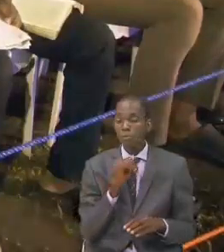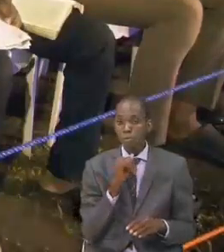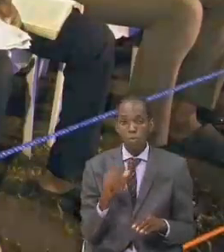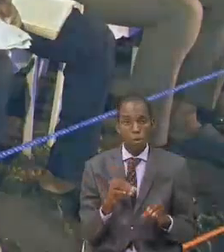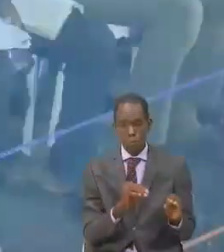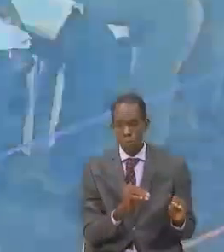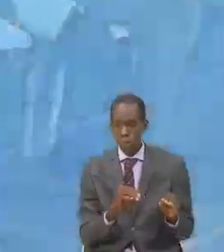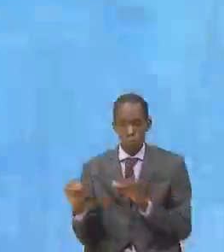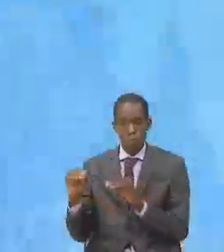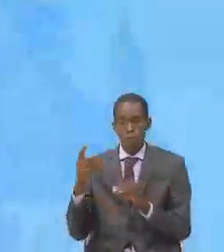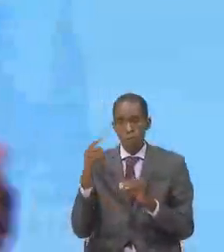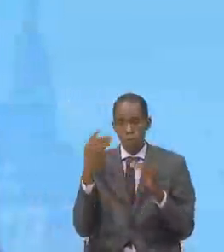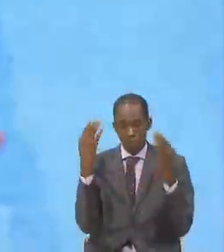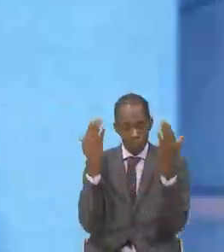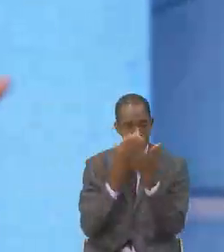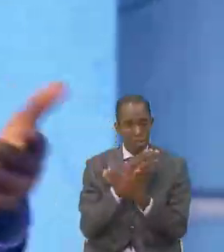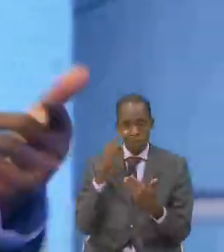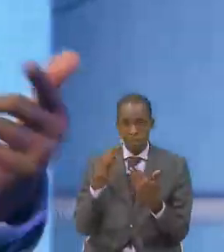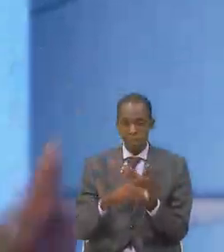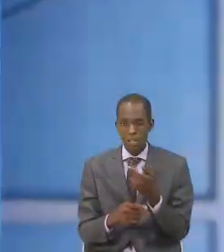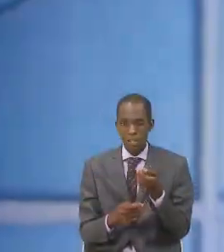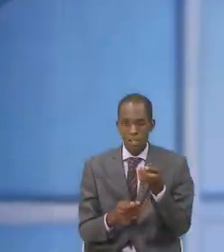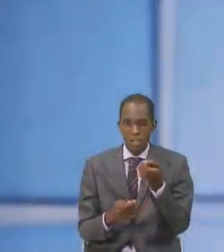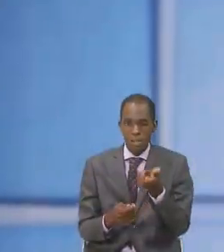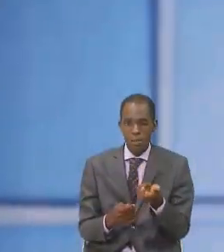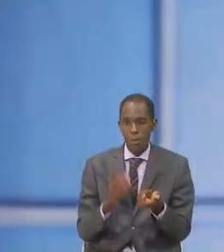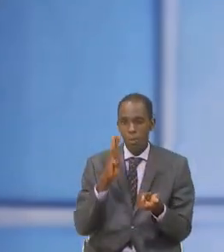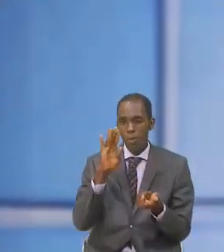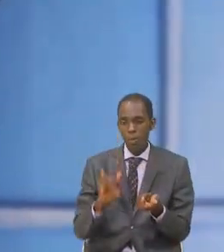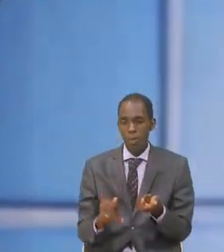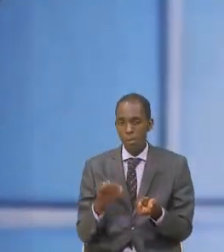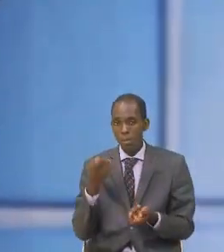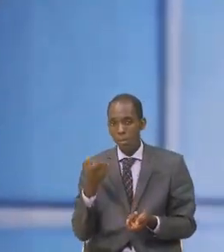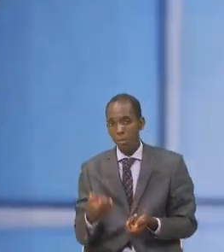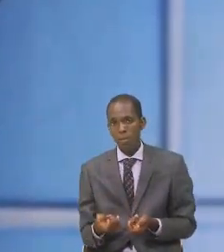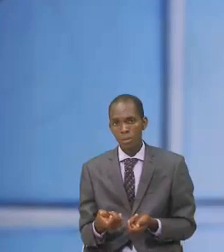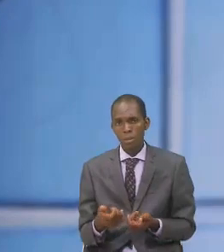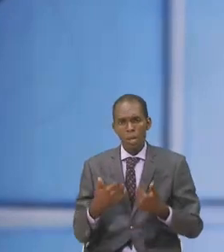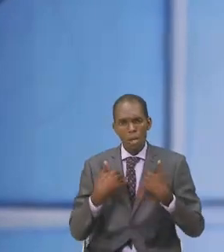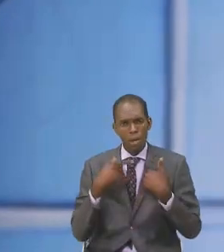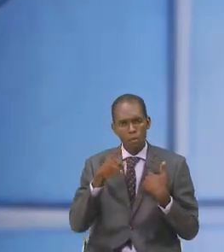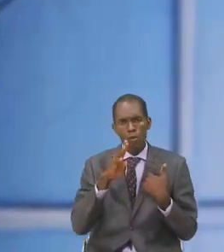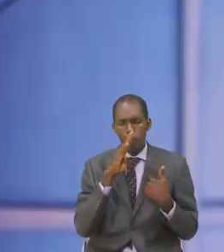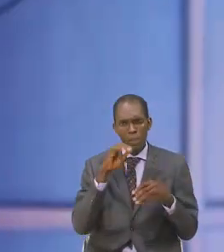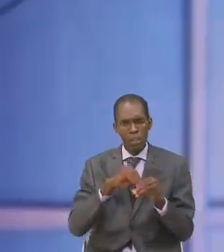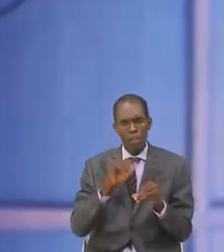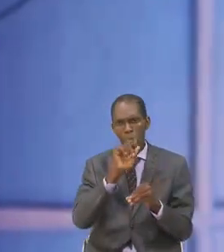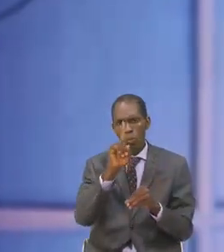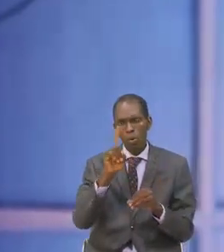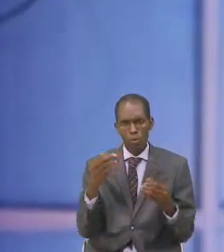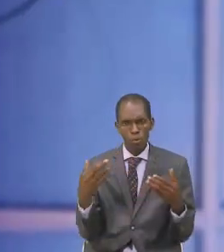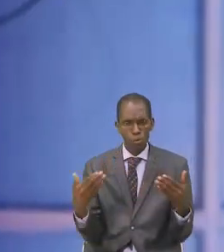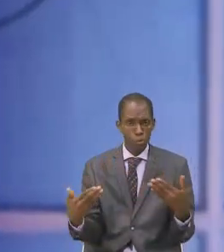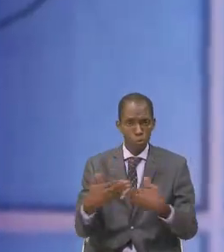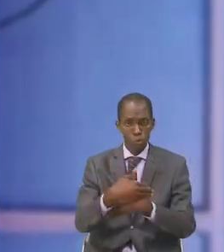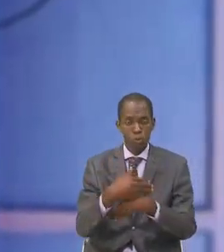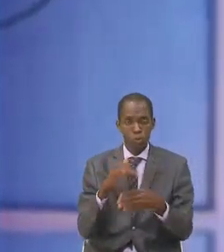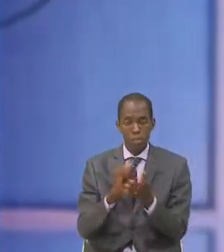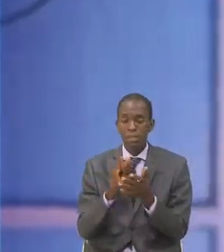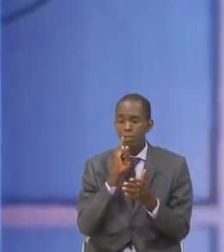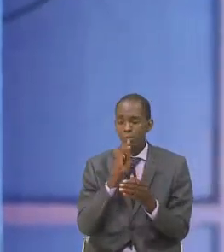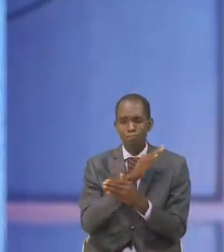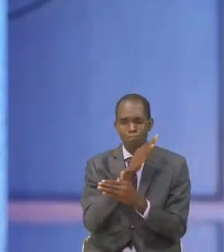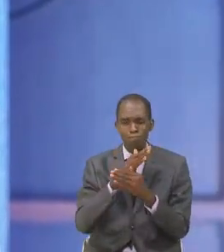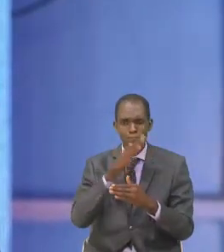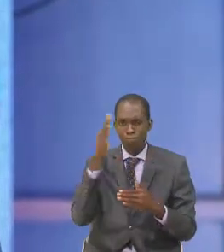light does not drive the darkness away little by little by little. Have